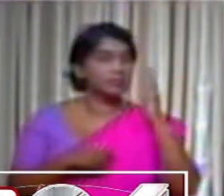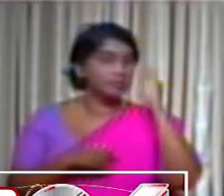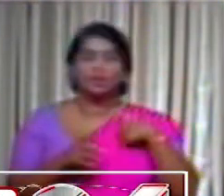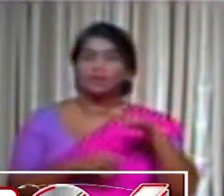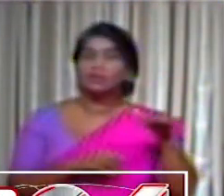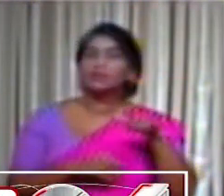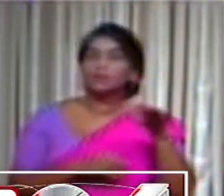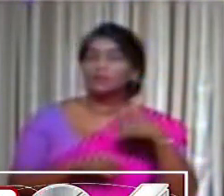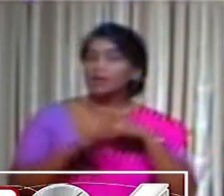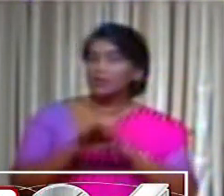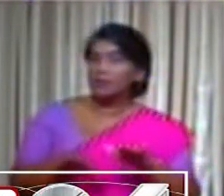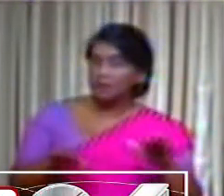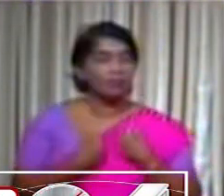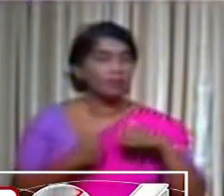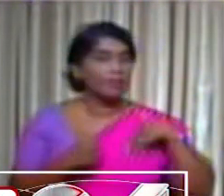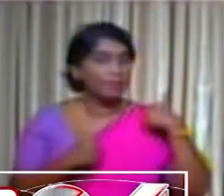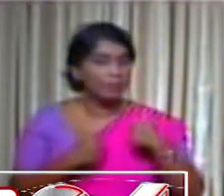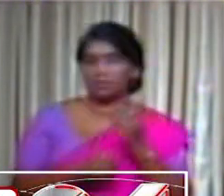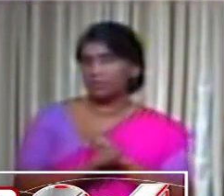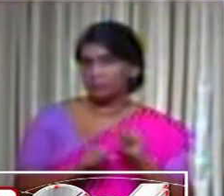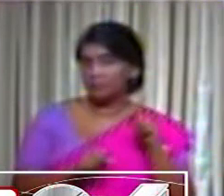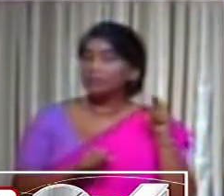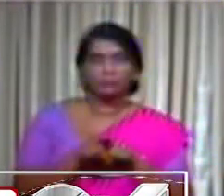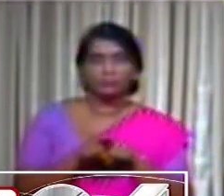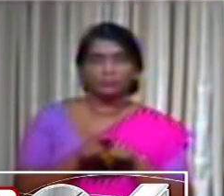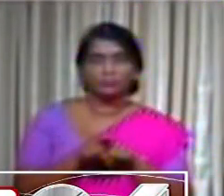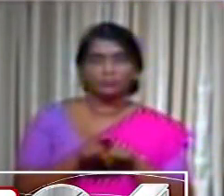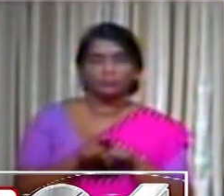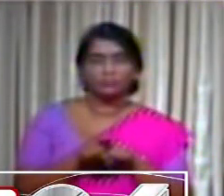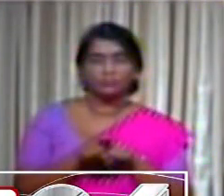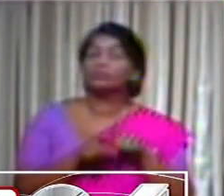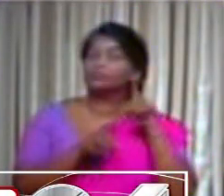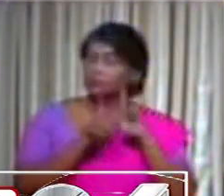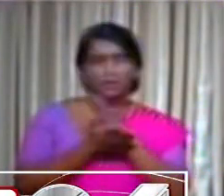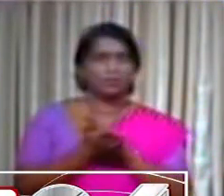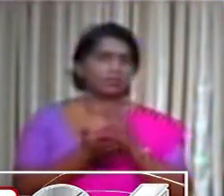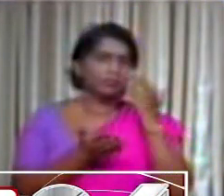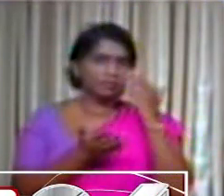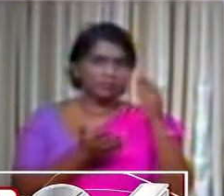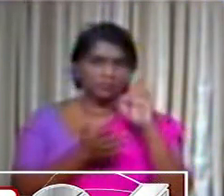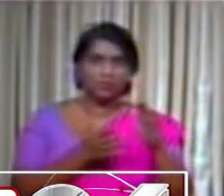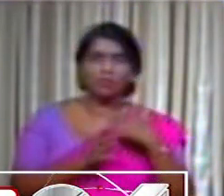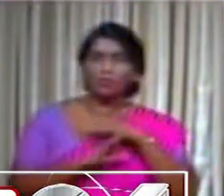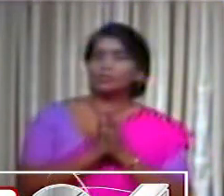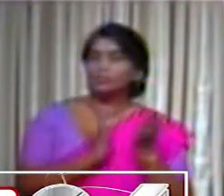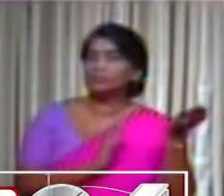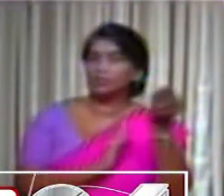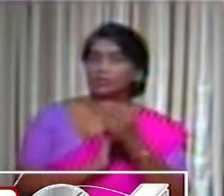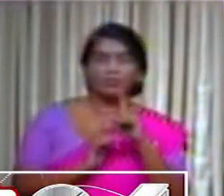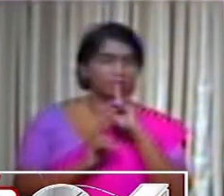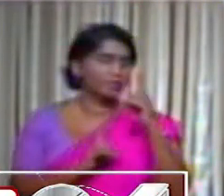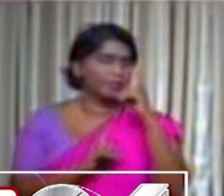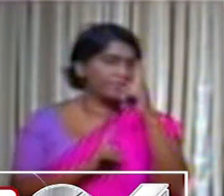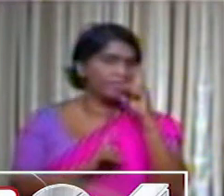our society the due prioritization. It is amply apparent to all of us by the non-existence of a